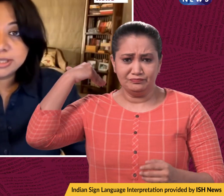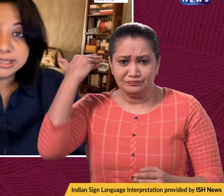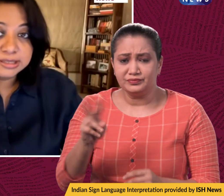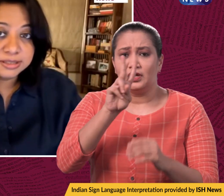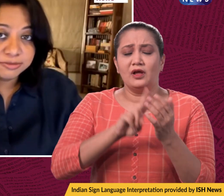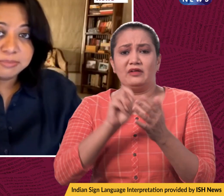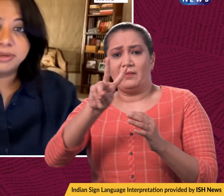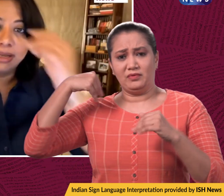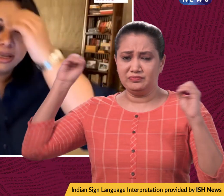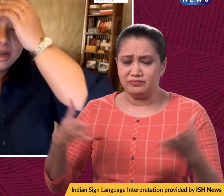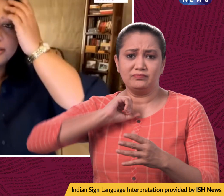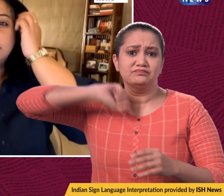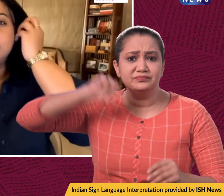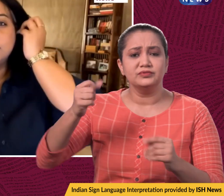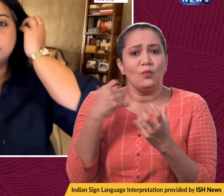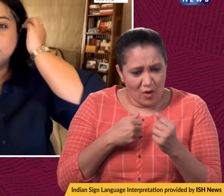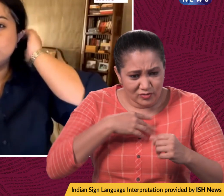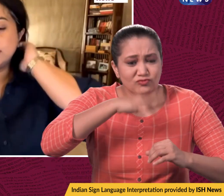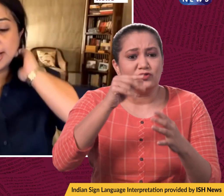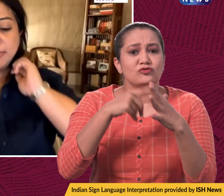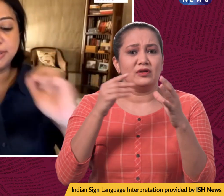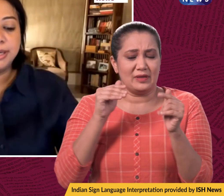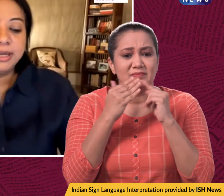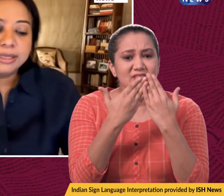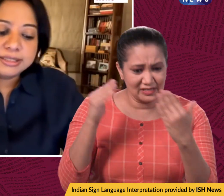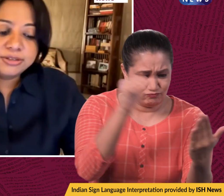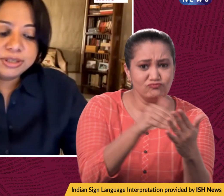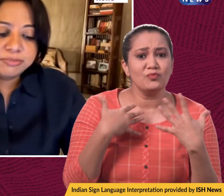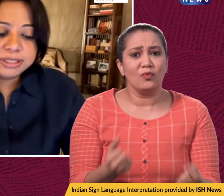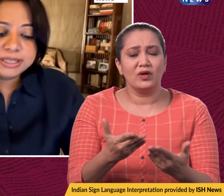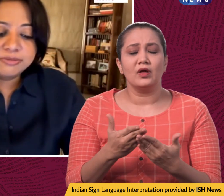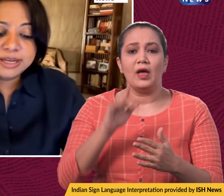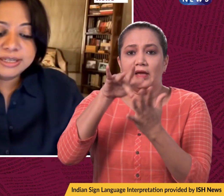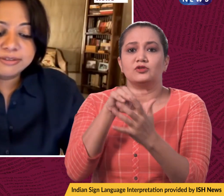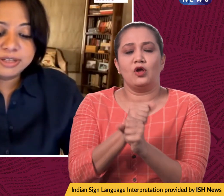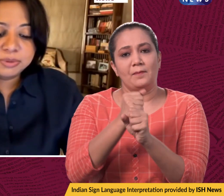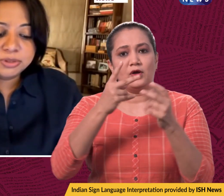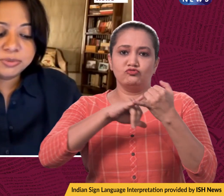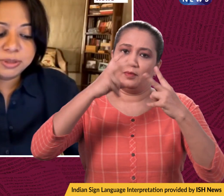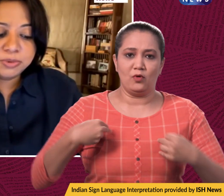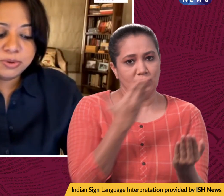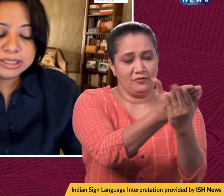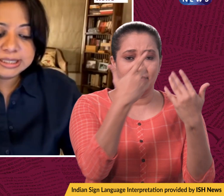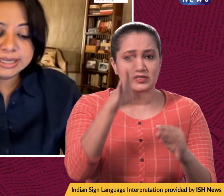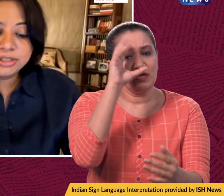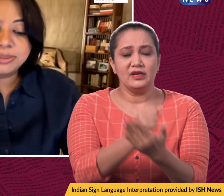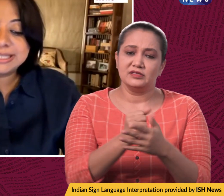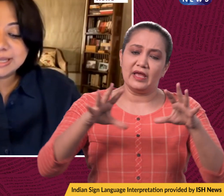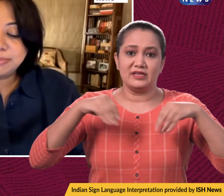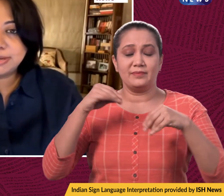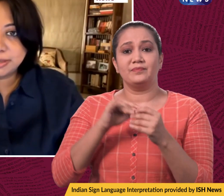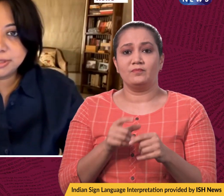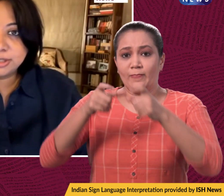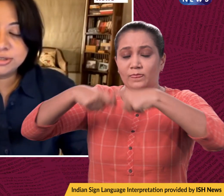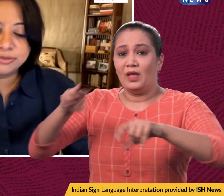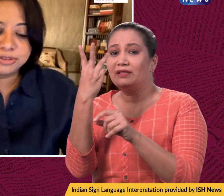have been protesting since November, asking for those admissions to happen. The central government has now filed an affidavit with the Supreme Court and decided to